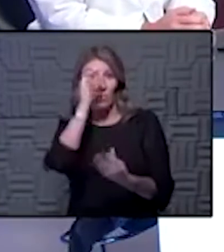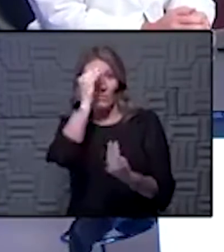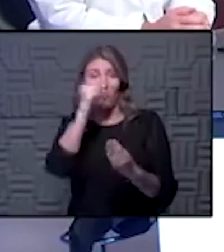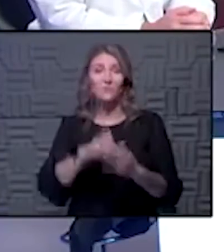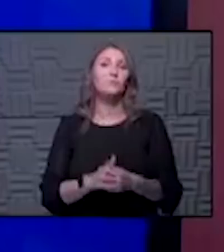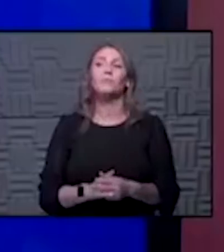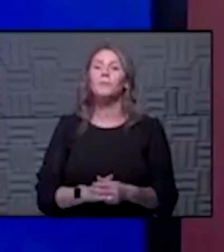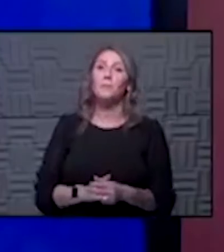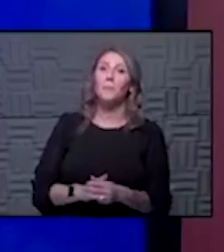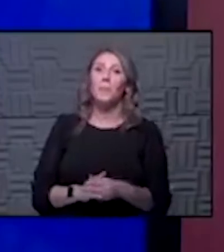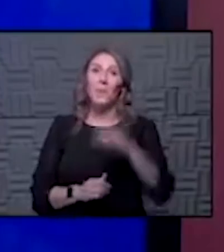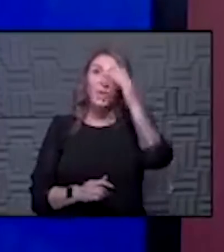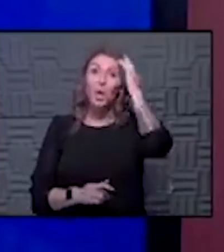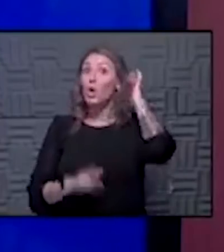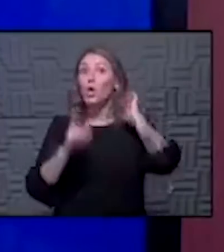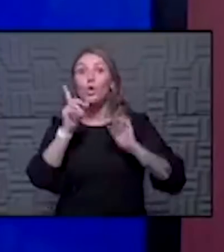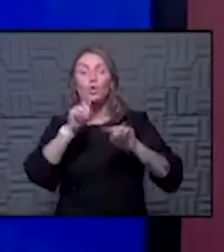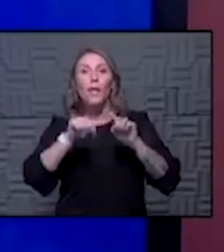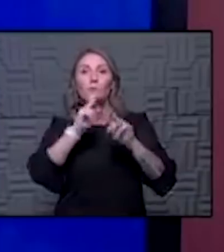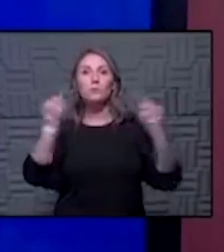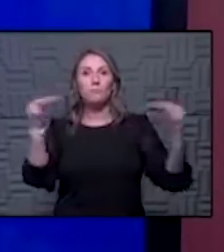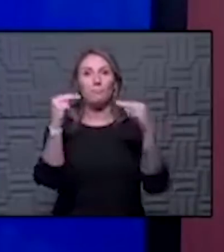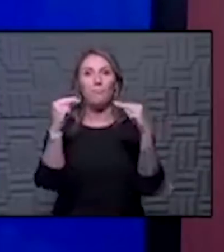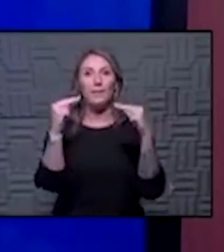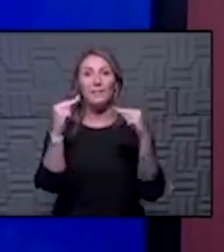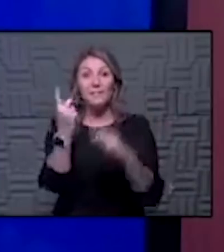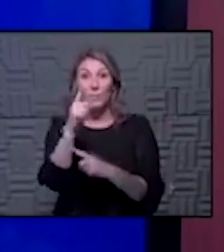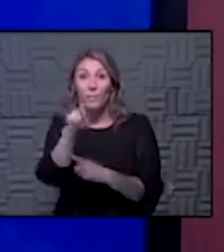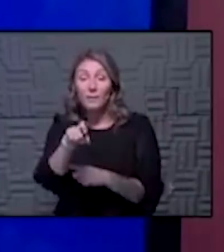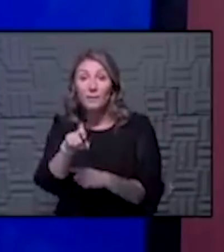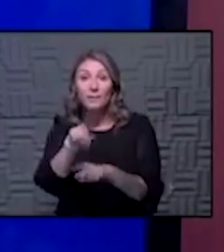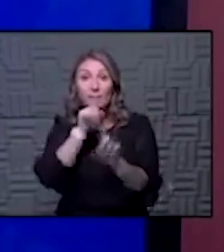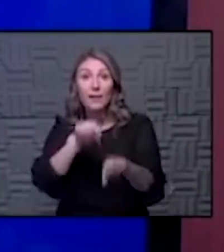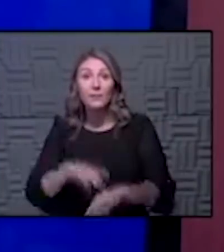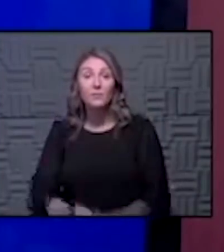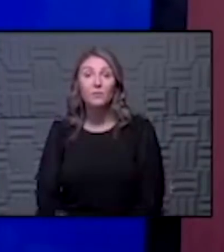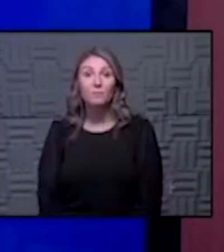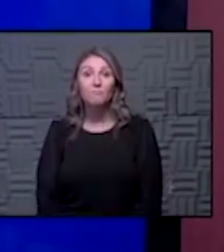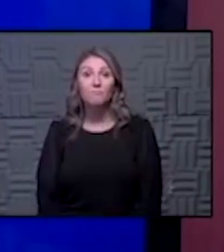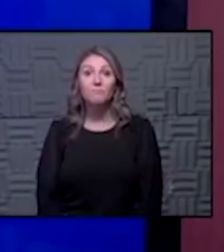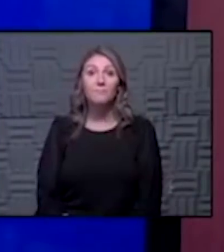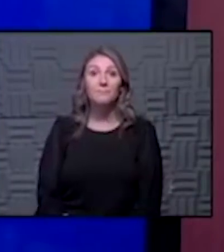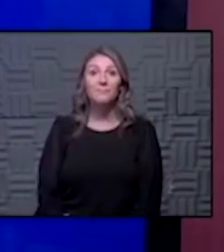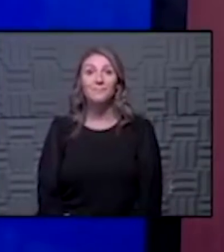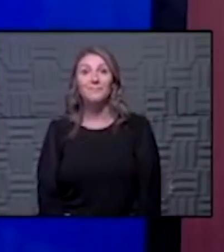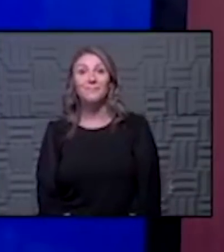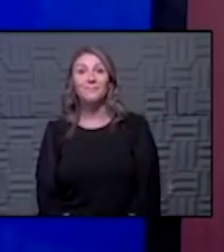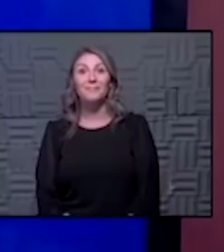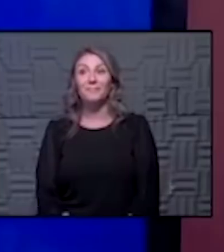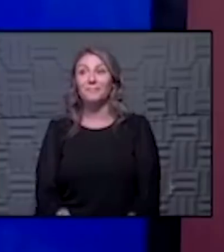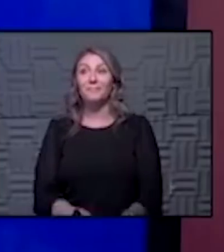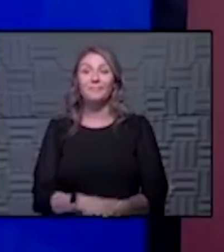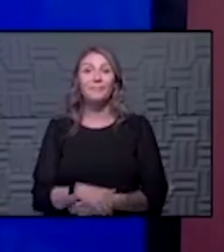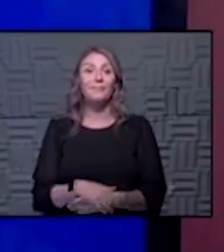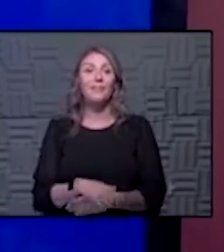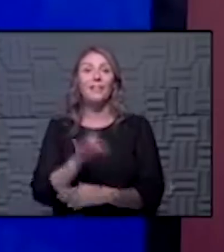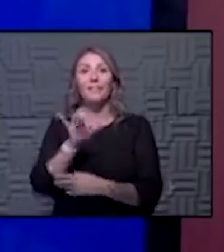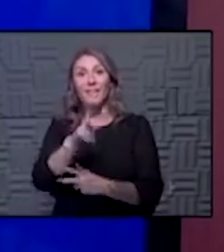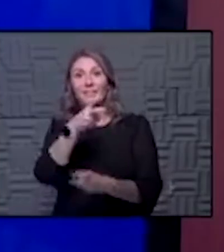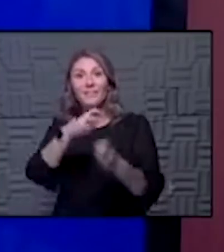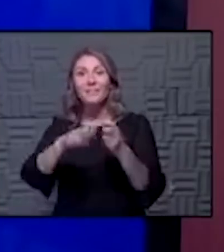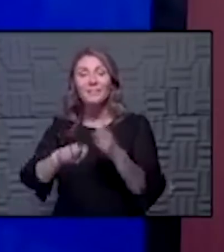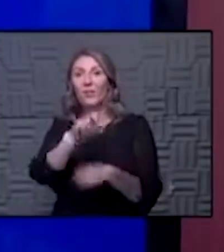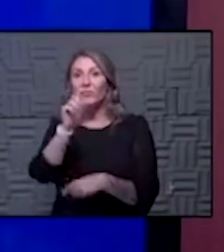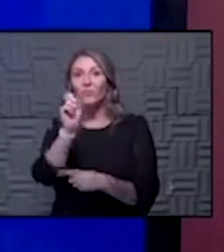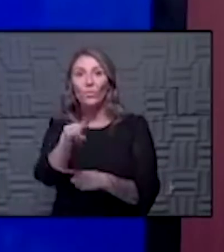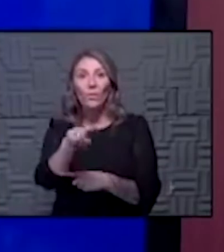Well, You can't just look at each other. Somebody's got to answer it. I think wasn't fun. It's a tough question. I